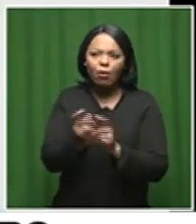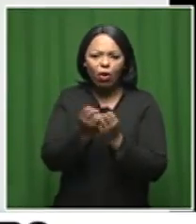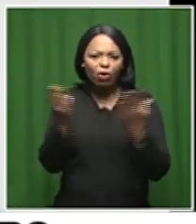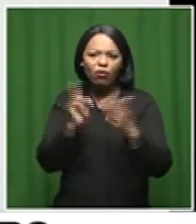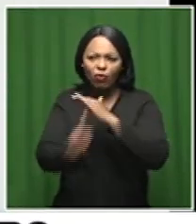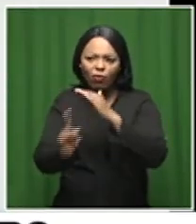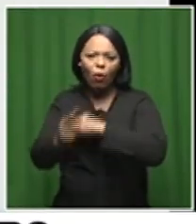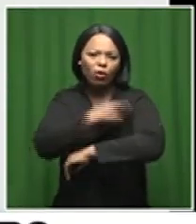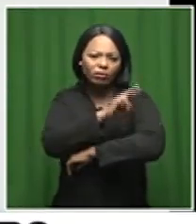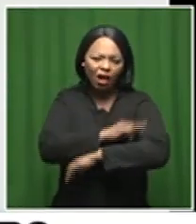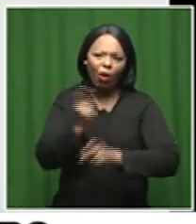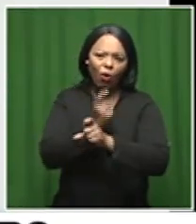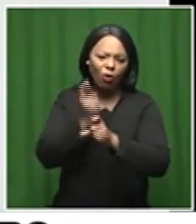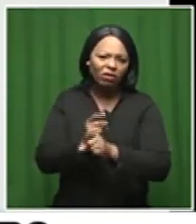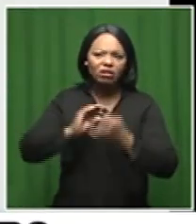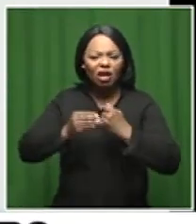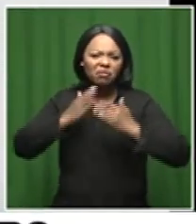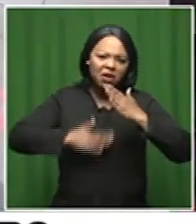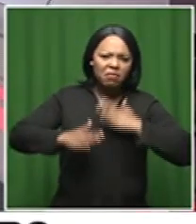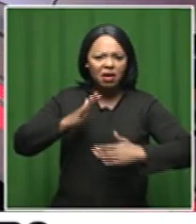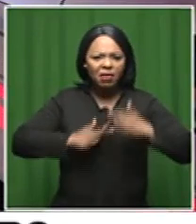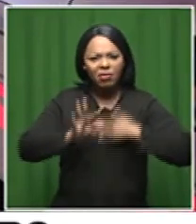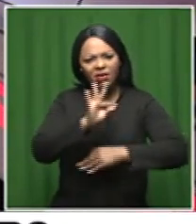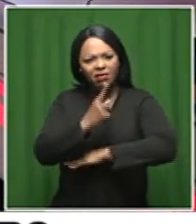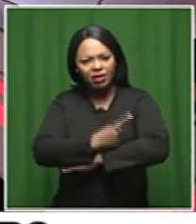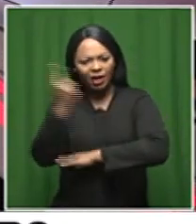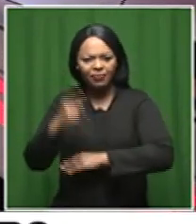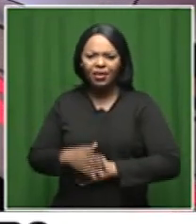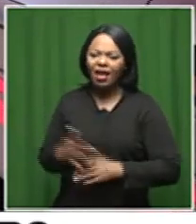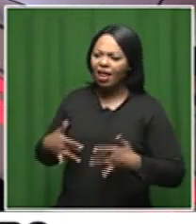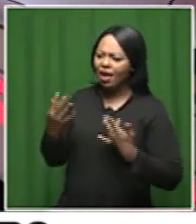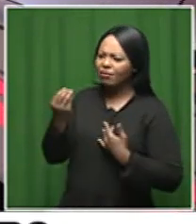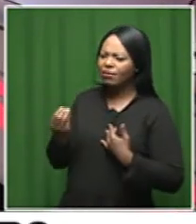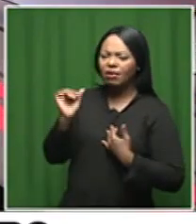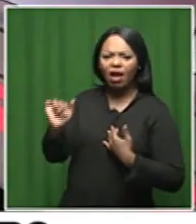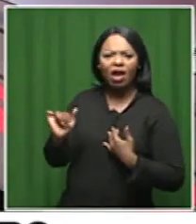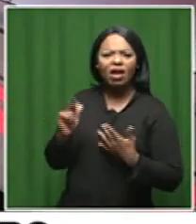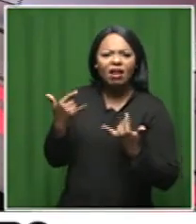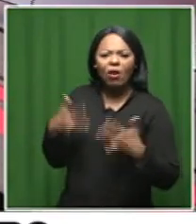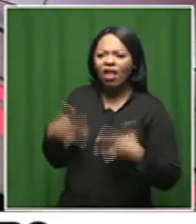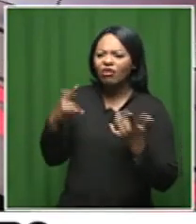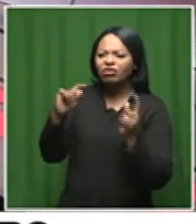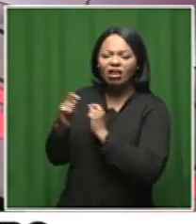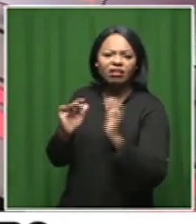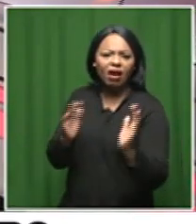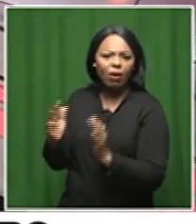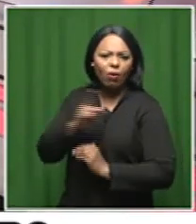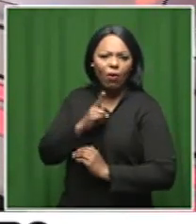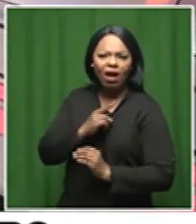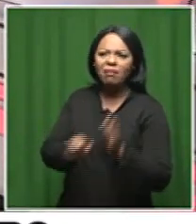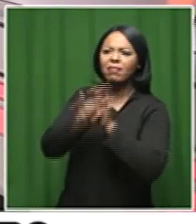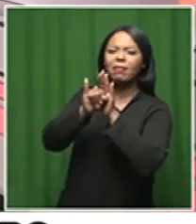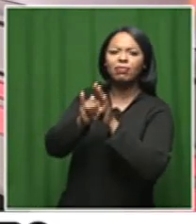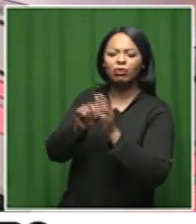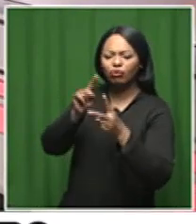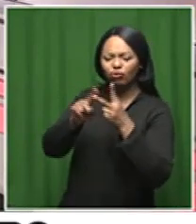yeah, it's been quite a journey. How has Fanele's life changed, or what's Fanele's life like now that she has another diagnosis